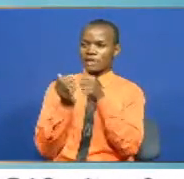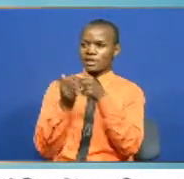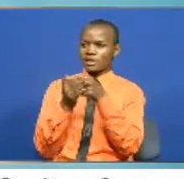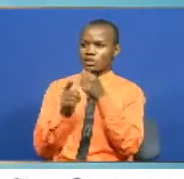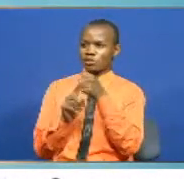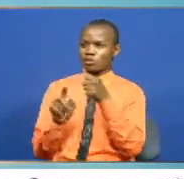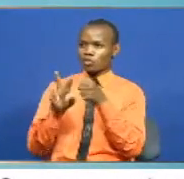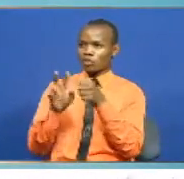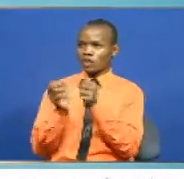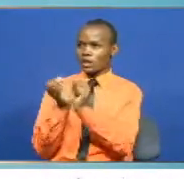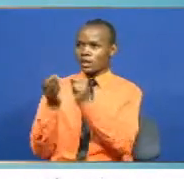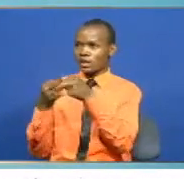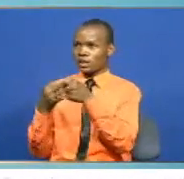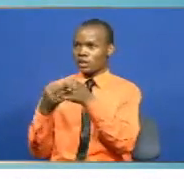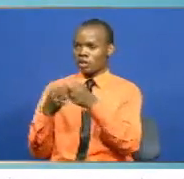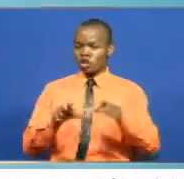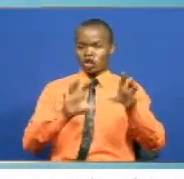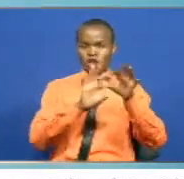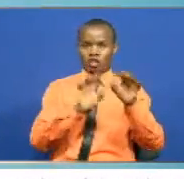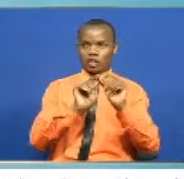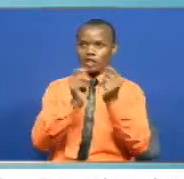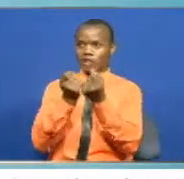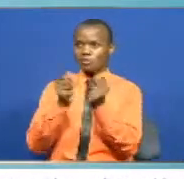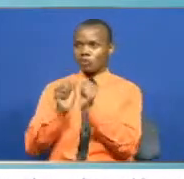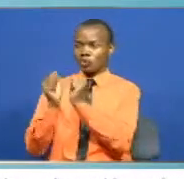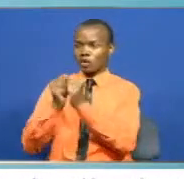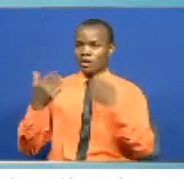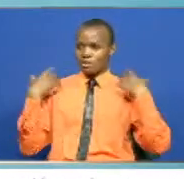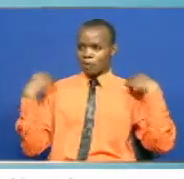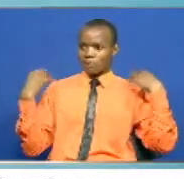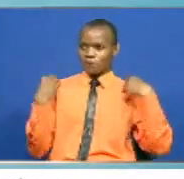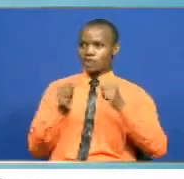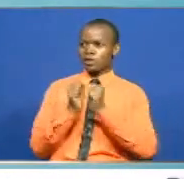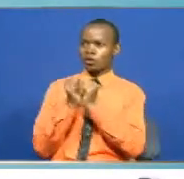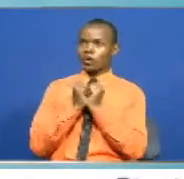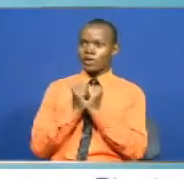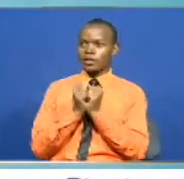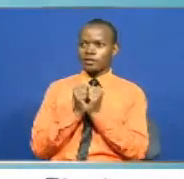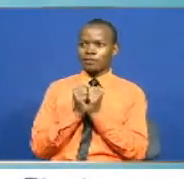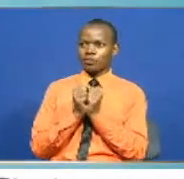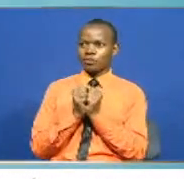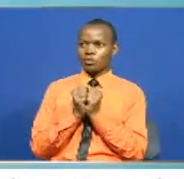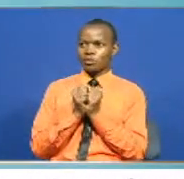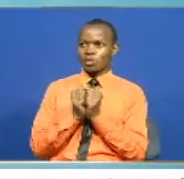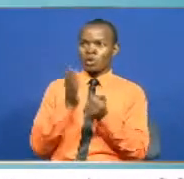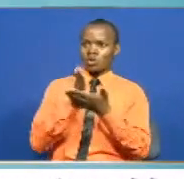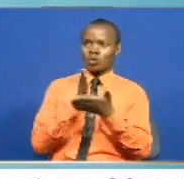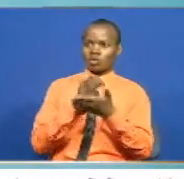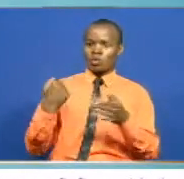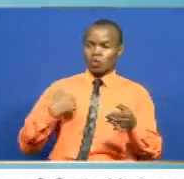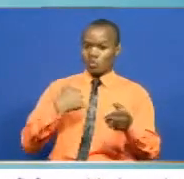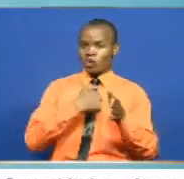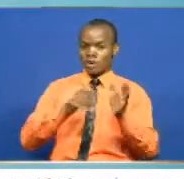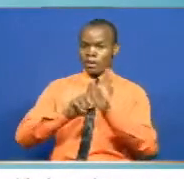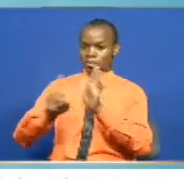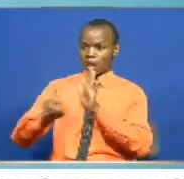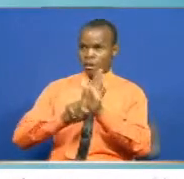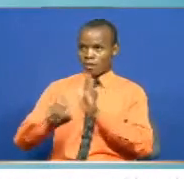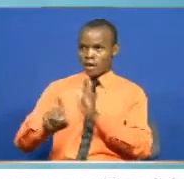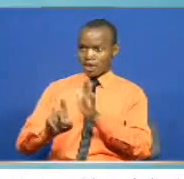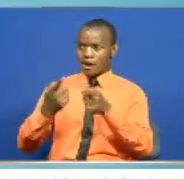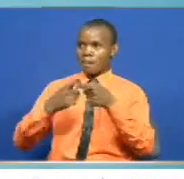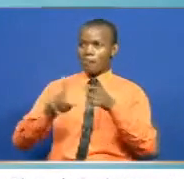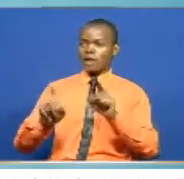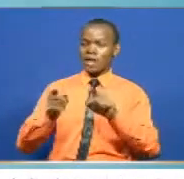know, we brought the team together, we've been practicing together. You know, even though we go in and out of the country, but after, you know, we